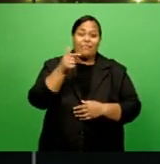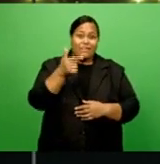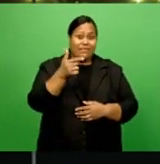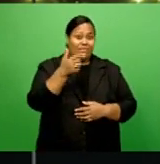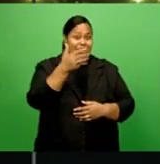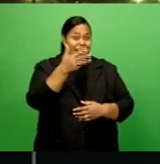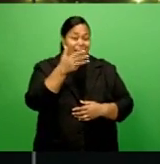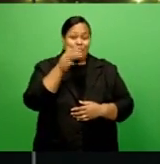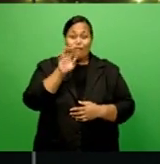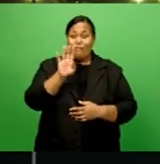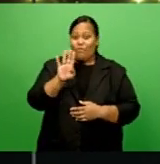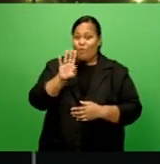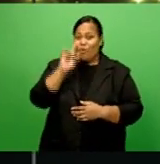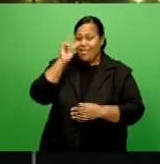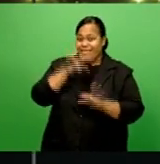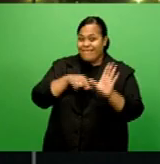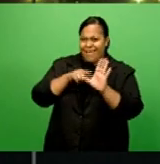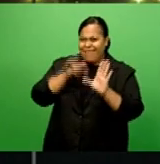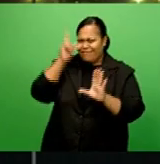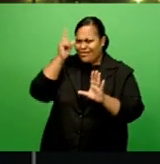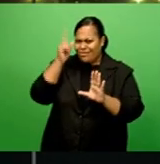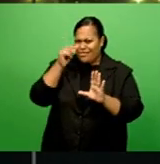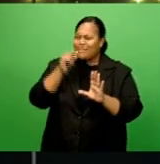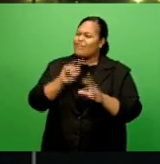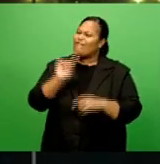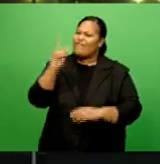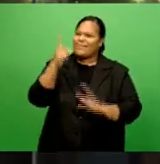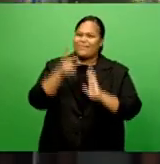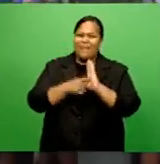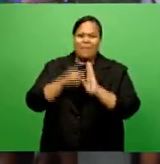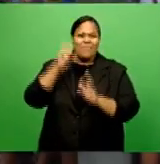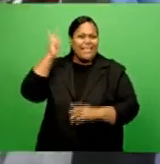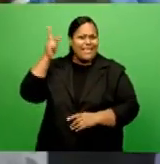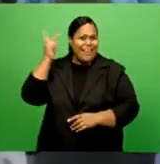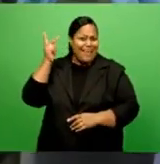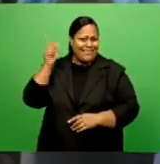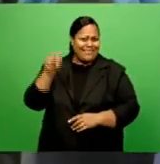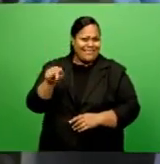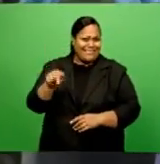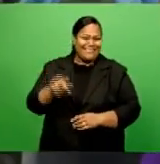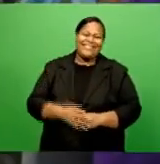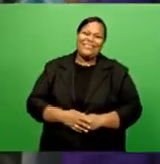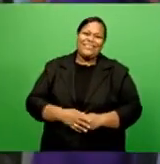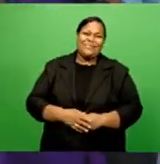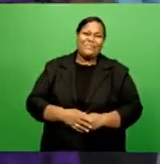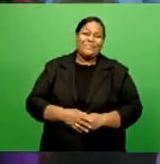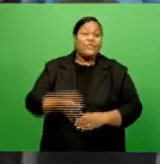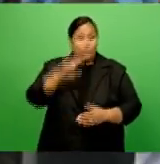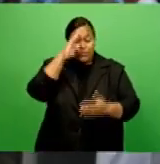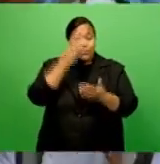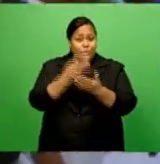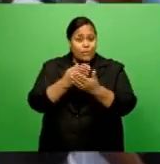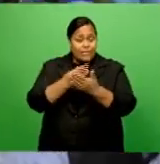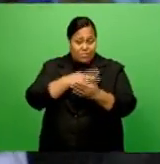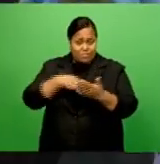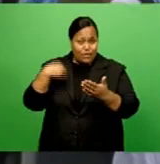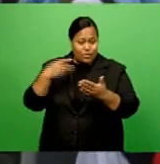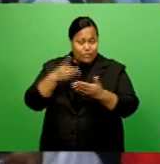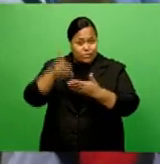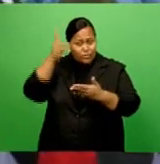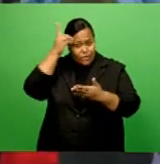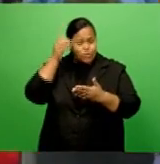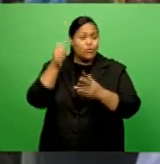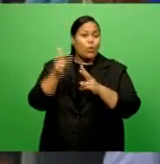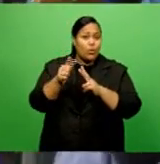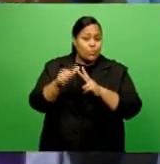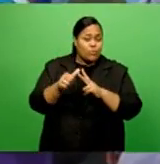5,794 young Fijians will be going to school for the first time. Apart from the students, the Education Ministry is also welcoming